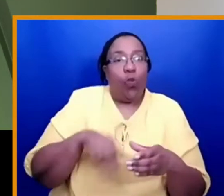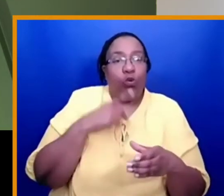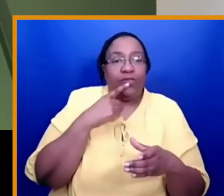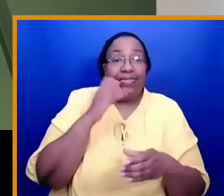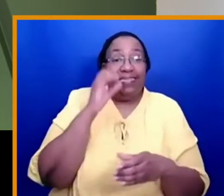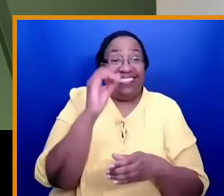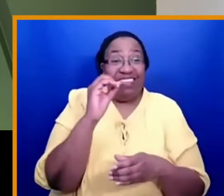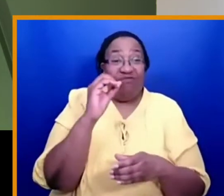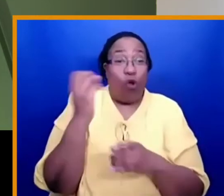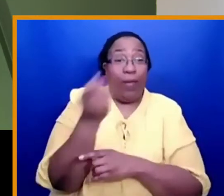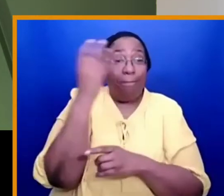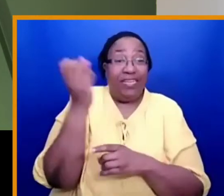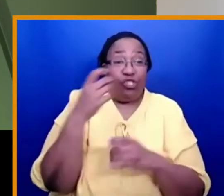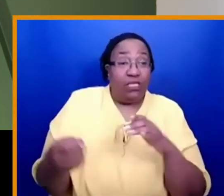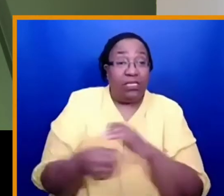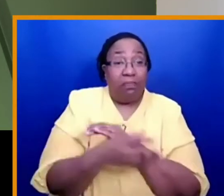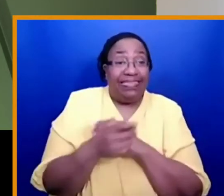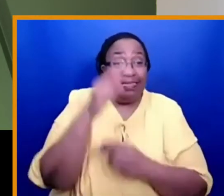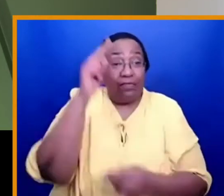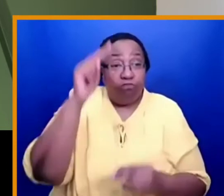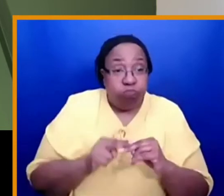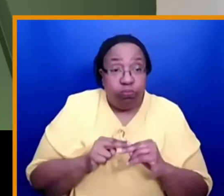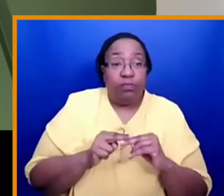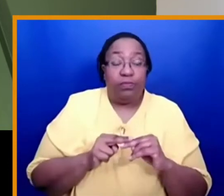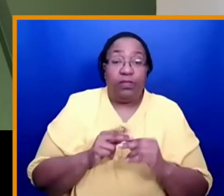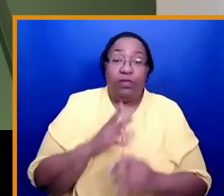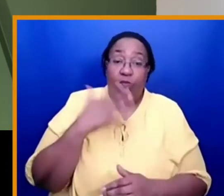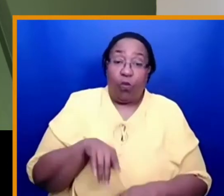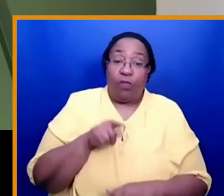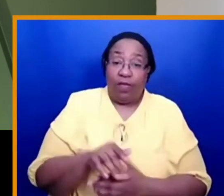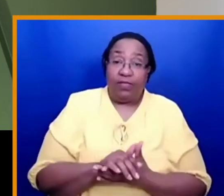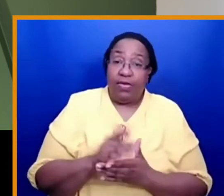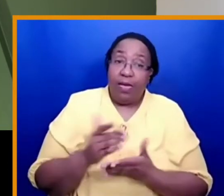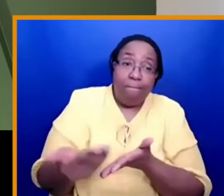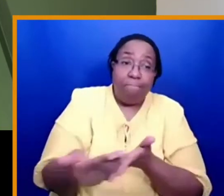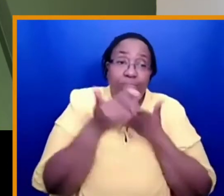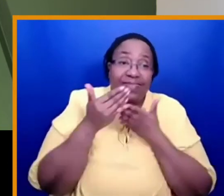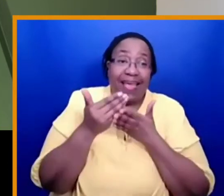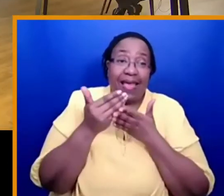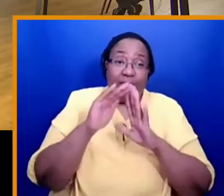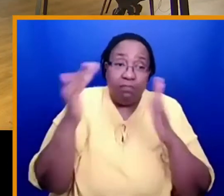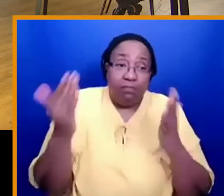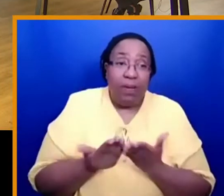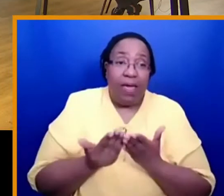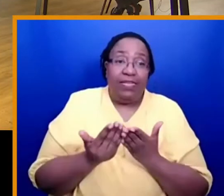energy strategies that work for consumers, protect the planet, and give us all more security.